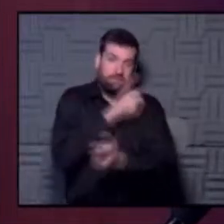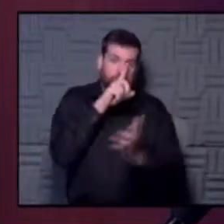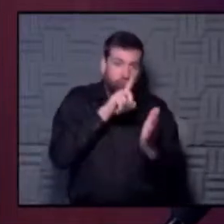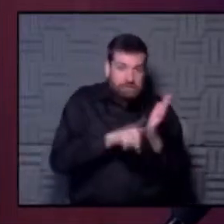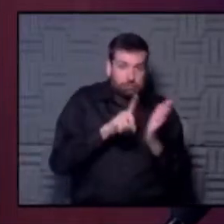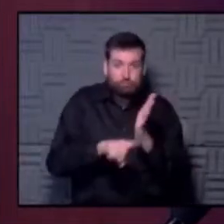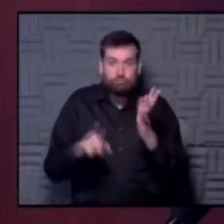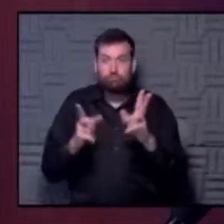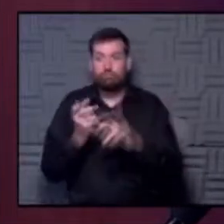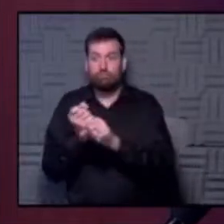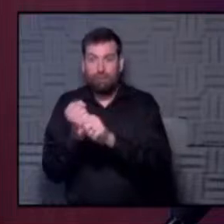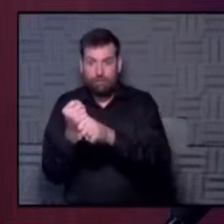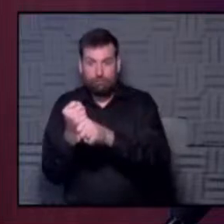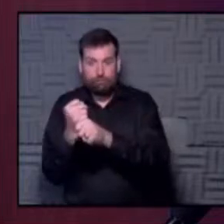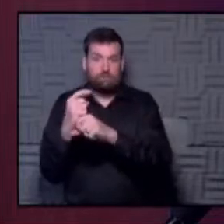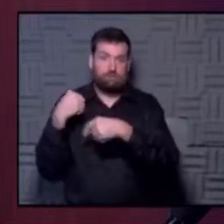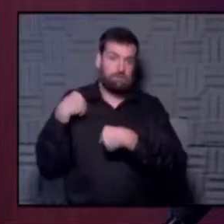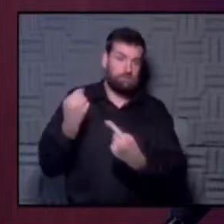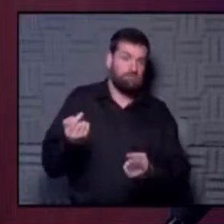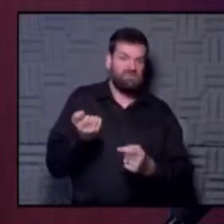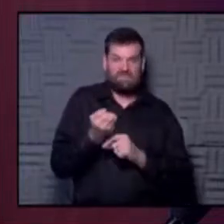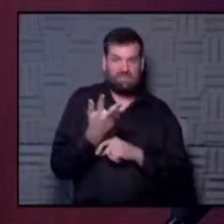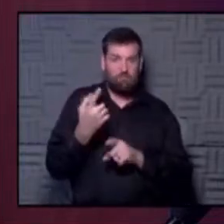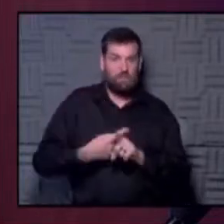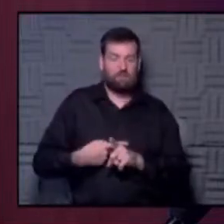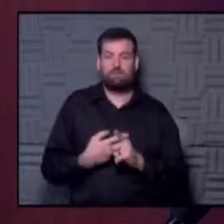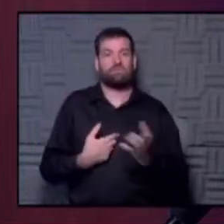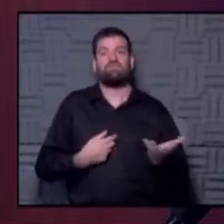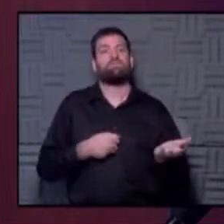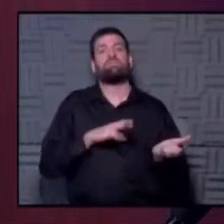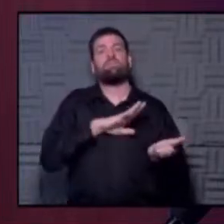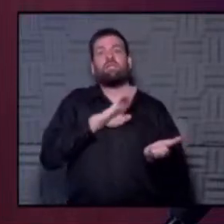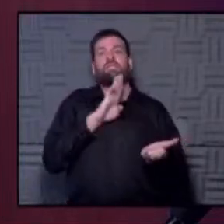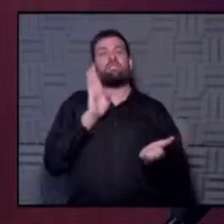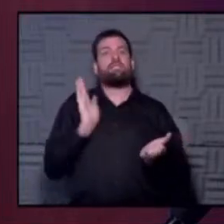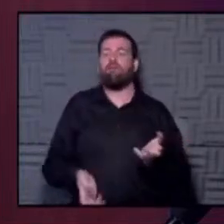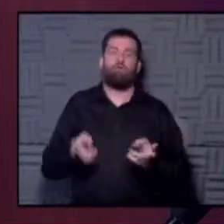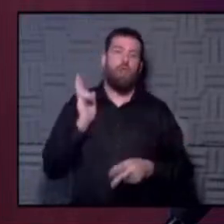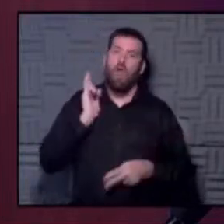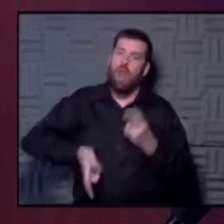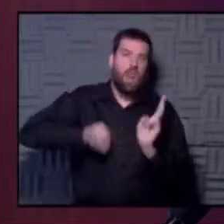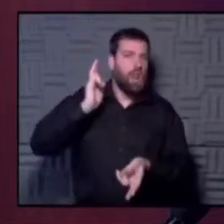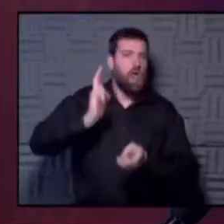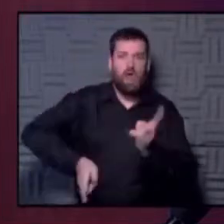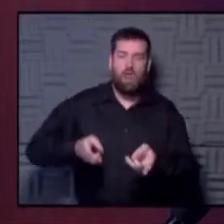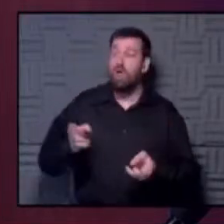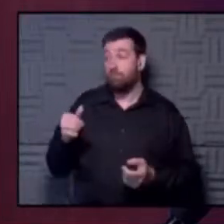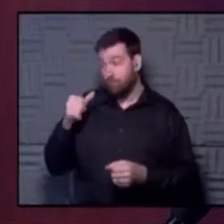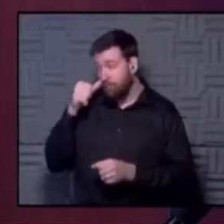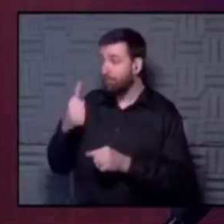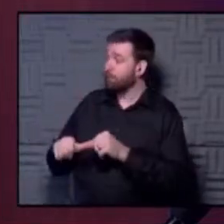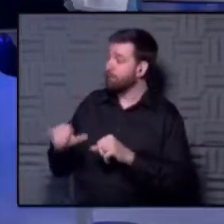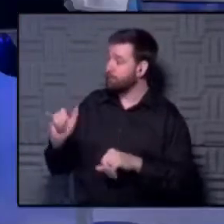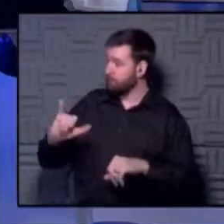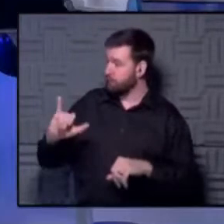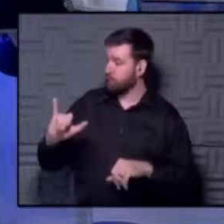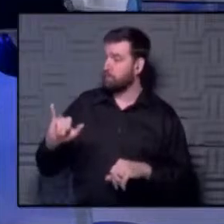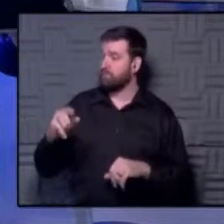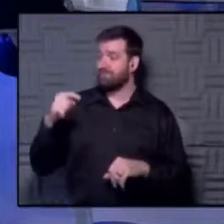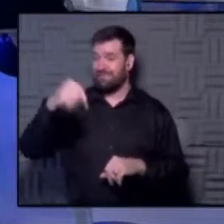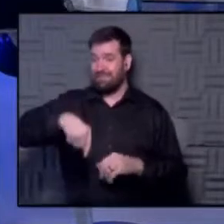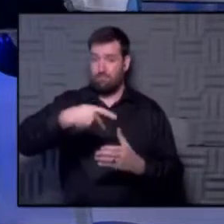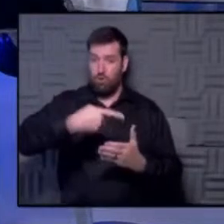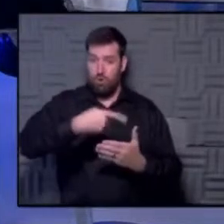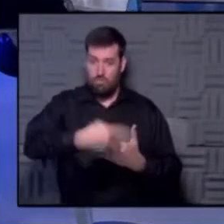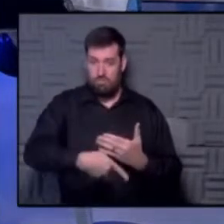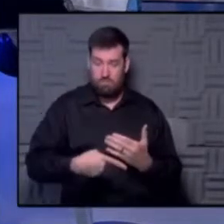and production so far just in the last several months is unprecedented pace for vaccine development. Yeah, and let's remember something else. Back on this